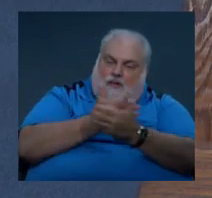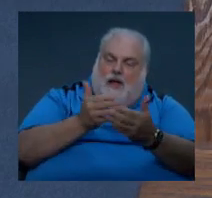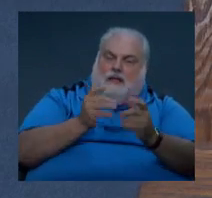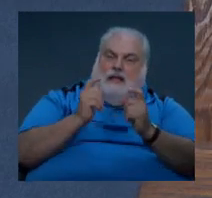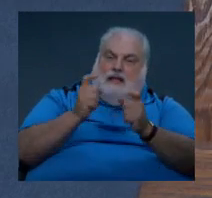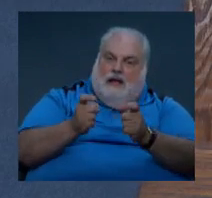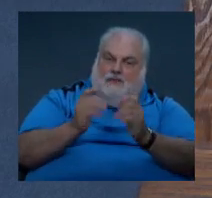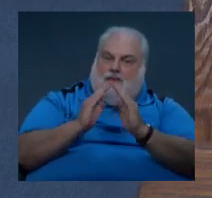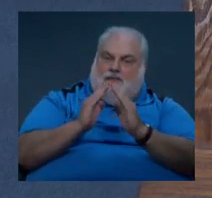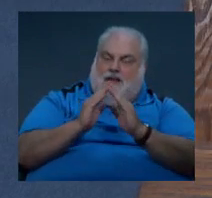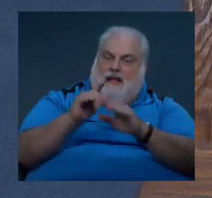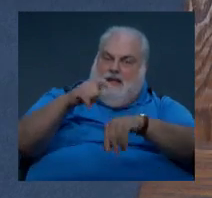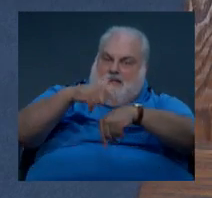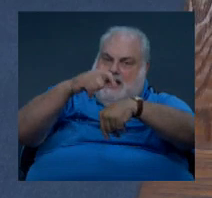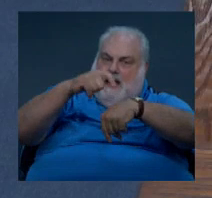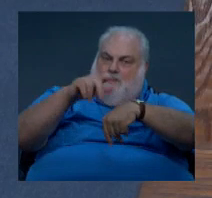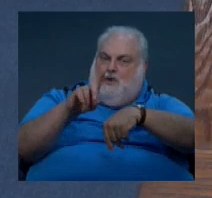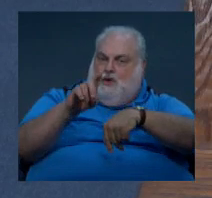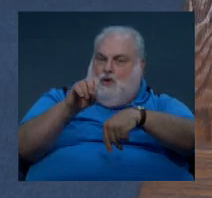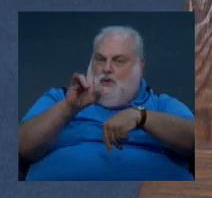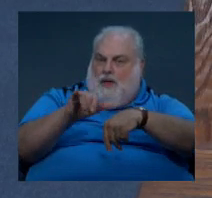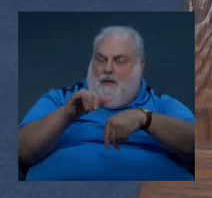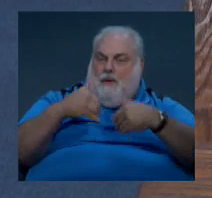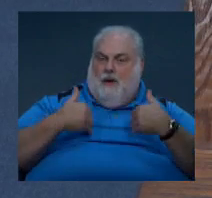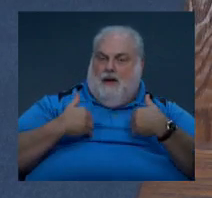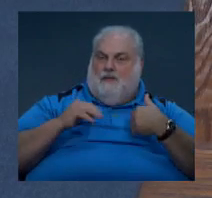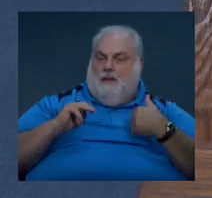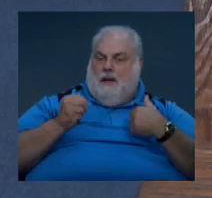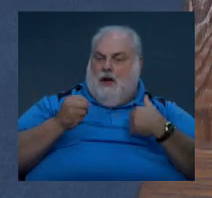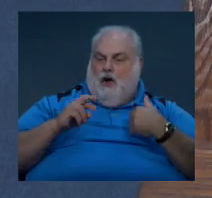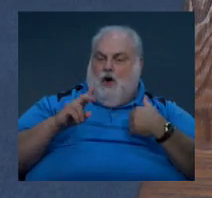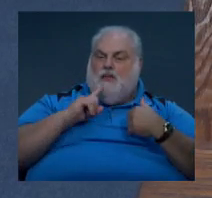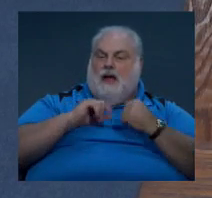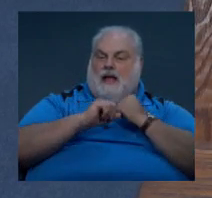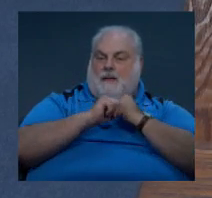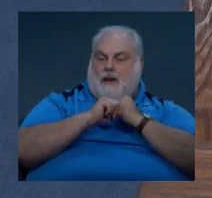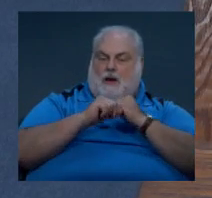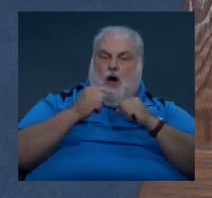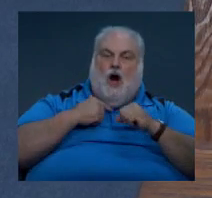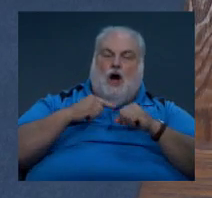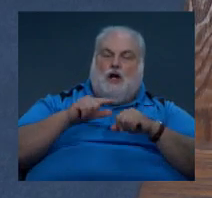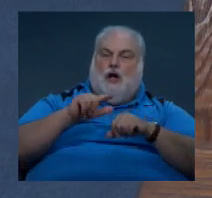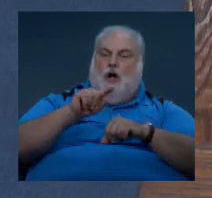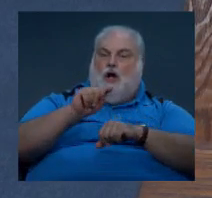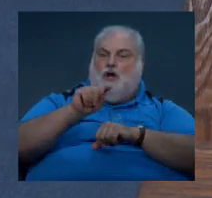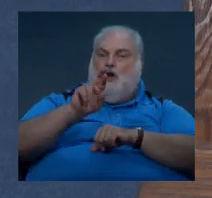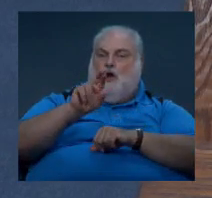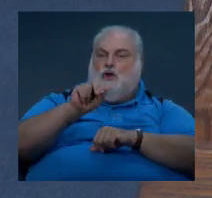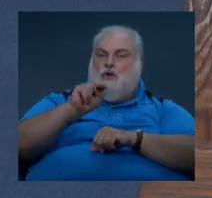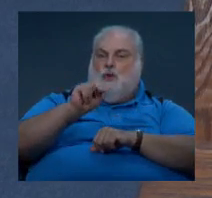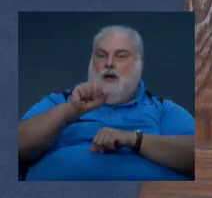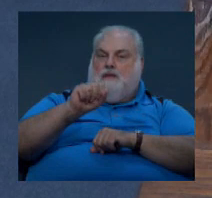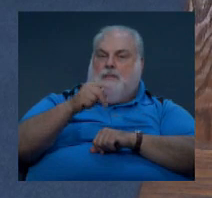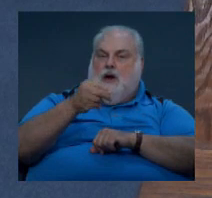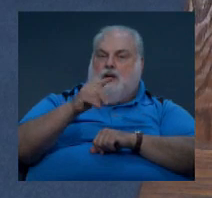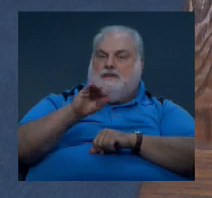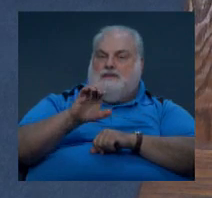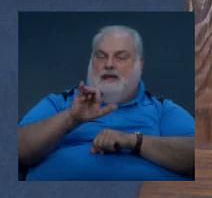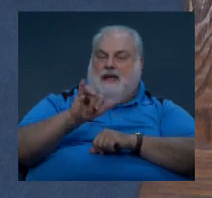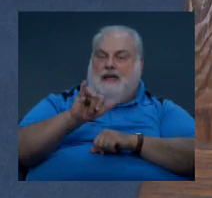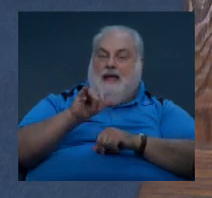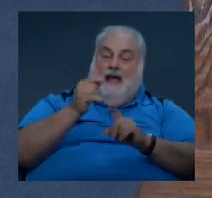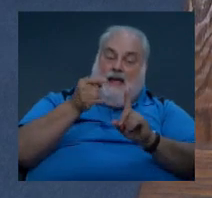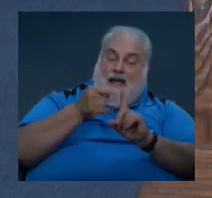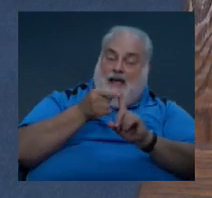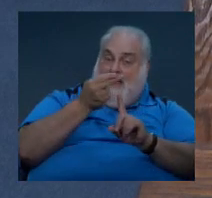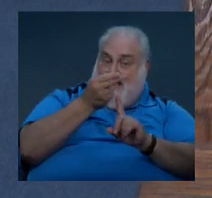city time to do this, but we have a mayor that's campaigned on transparency, and constantly both him and the chief say,